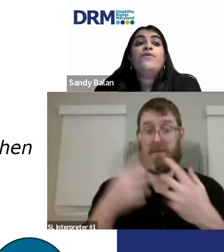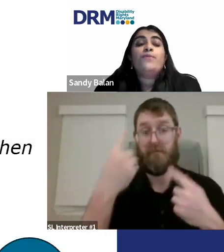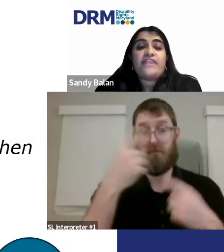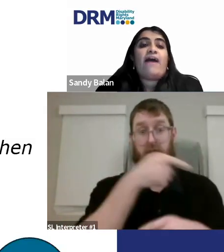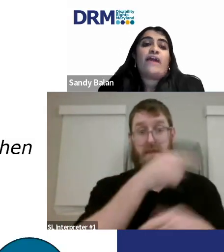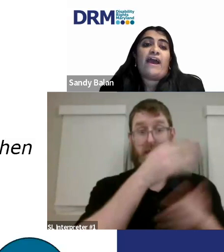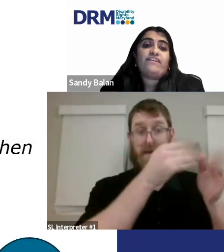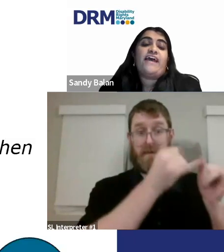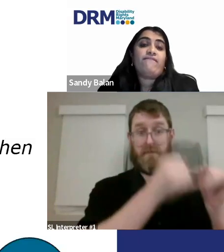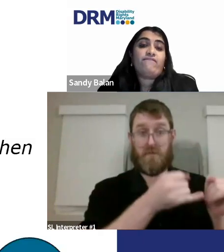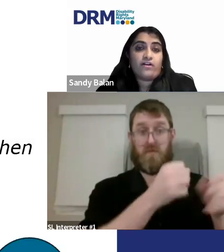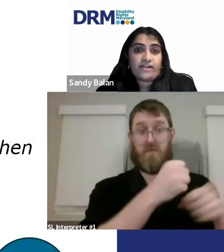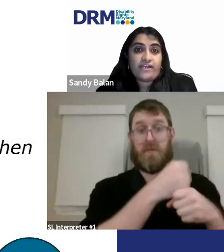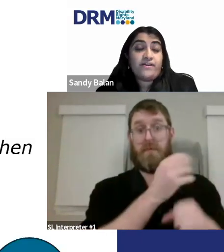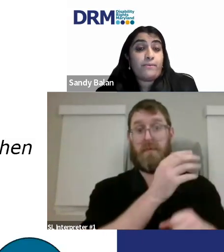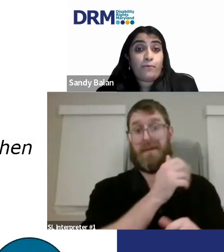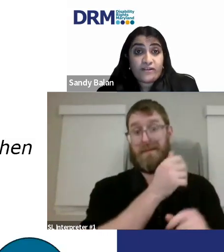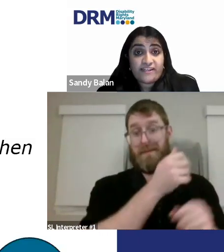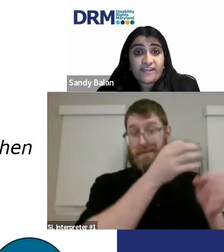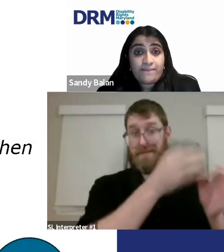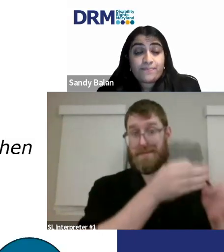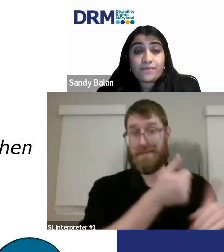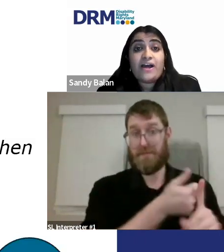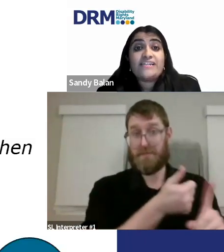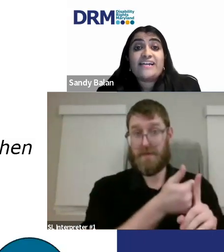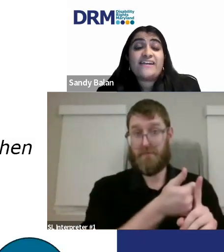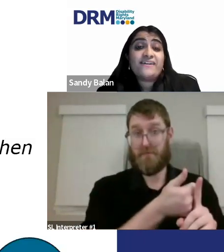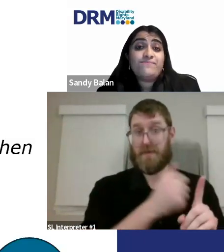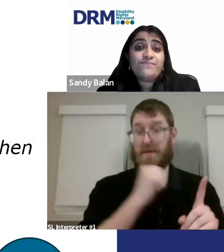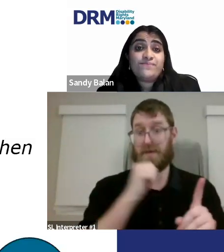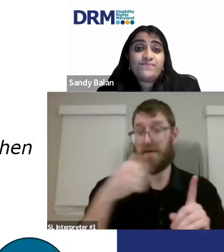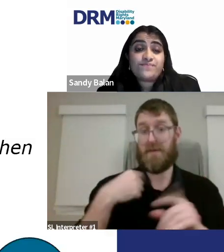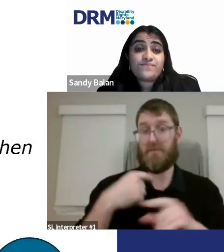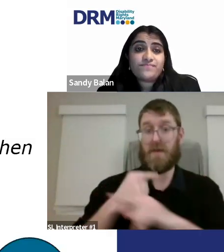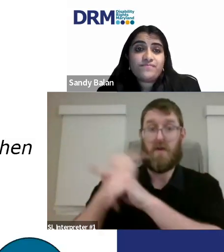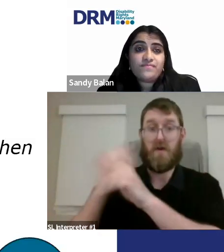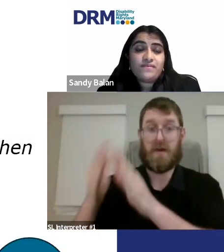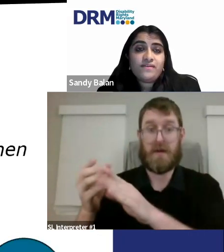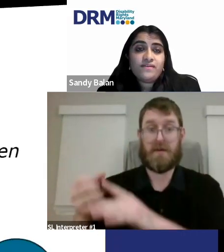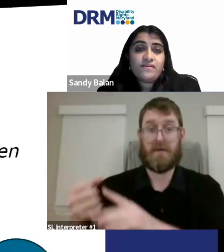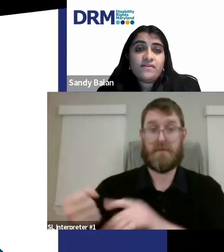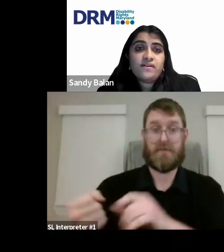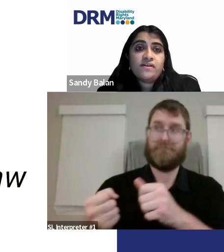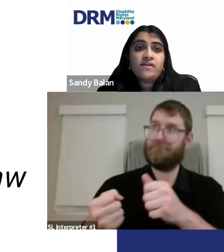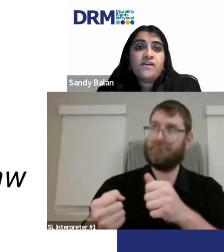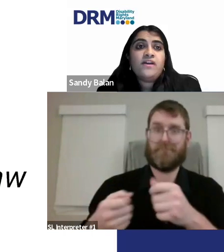decisions without having to have a guardian appointed. Next slide.